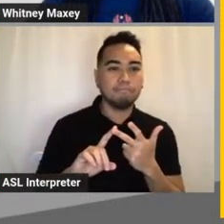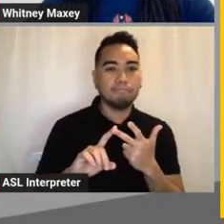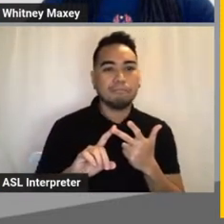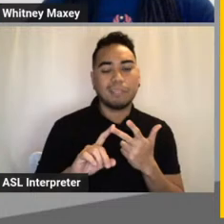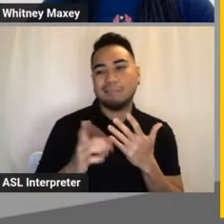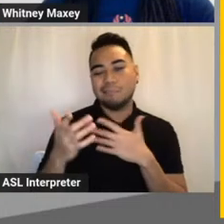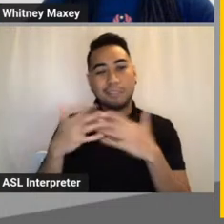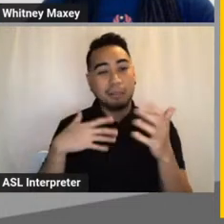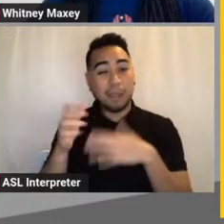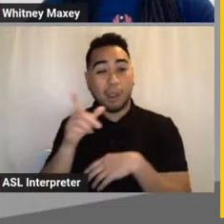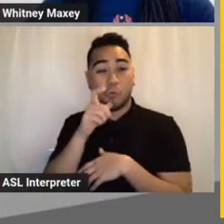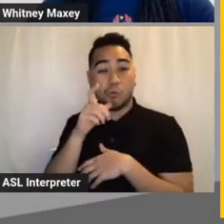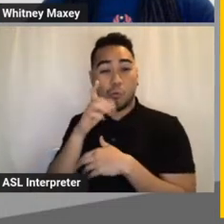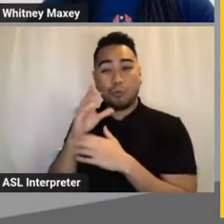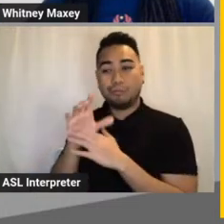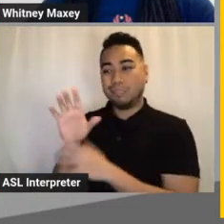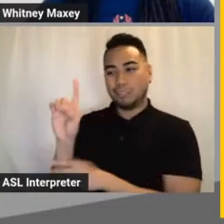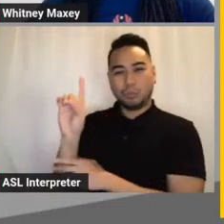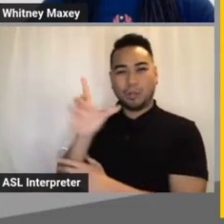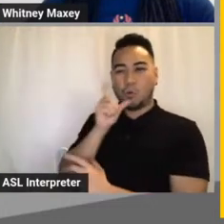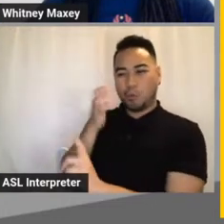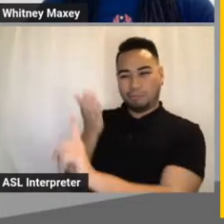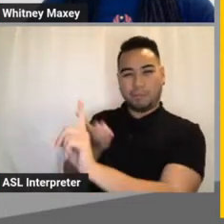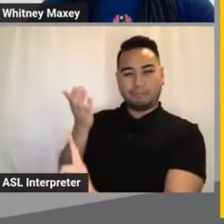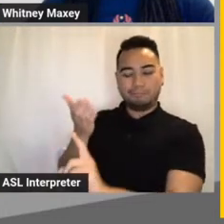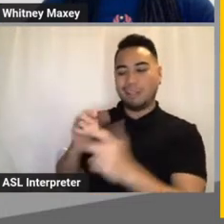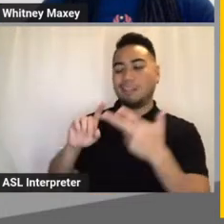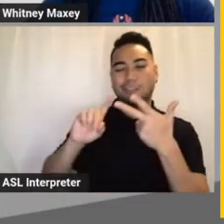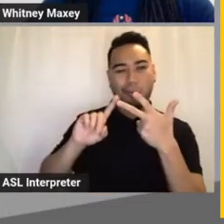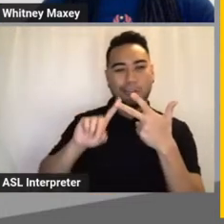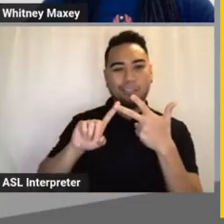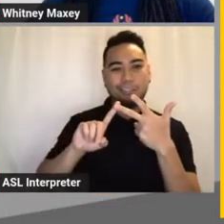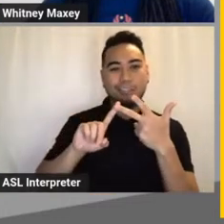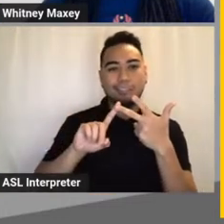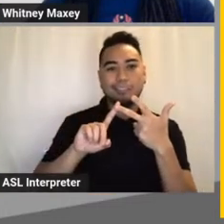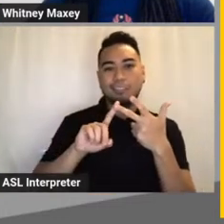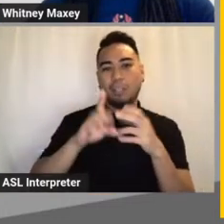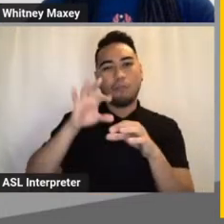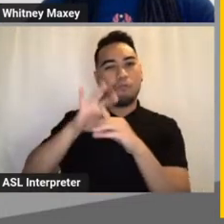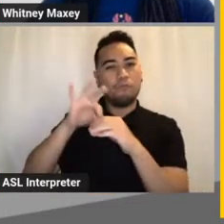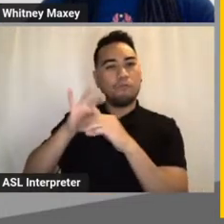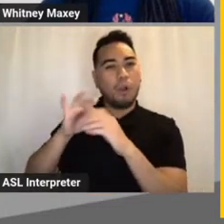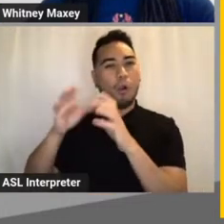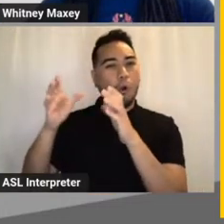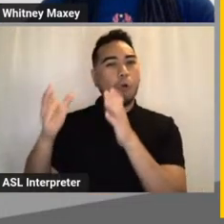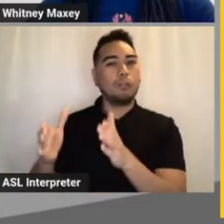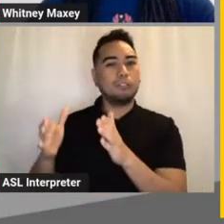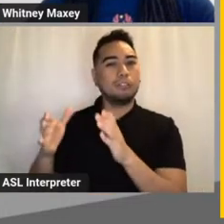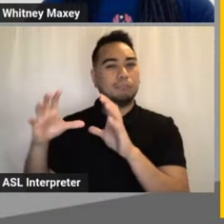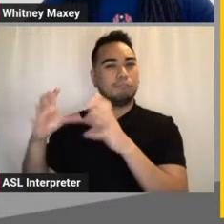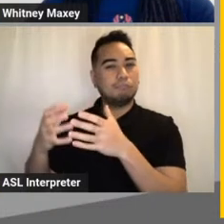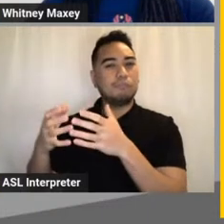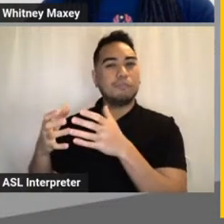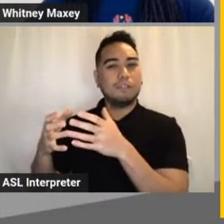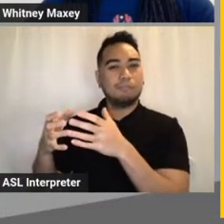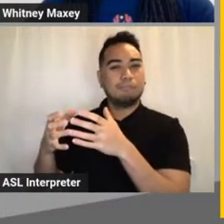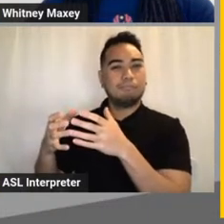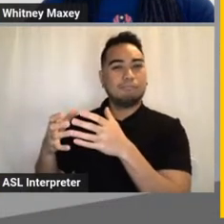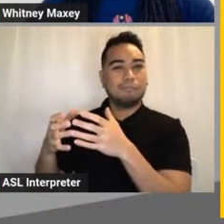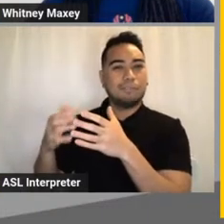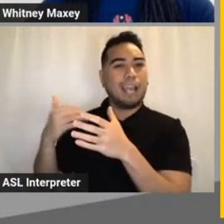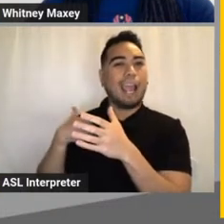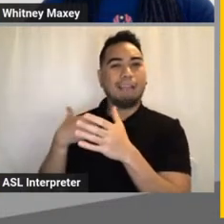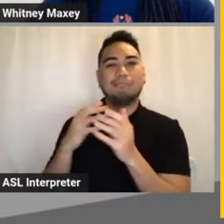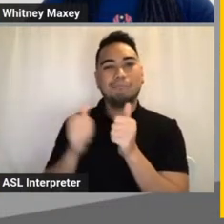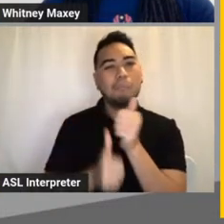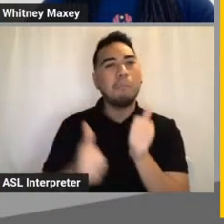those Democrats are, right? And thirdly, the constituencies with the most at stake in the kind of